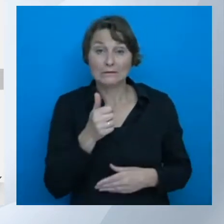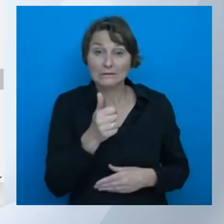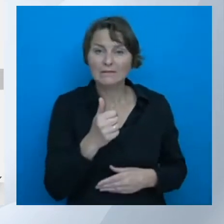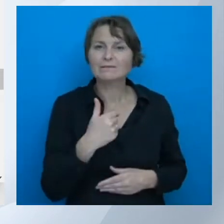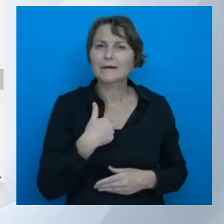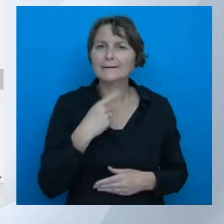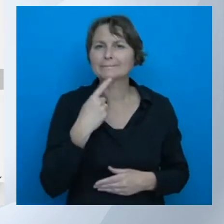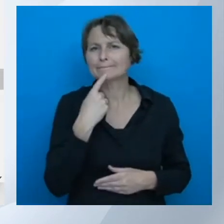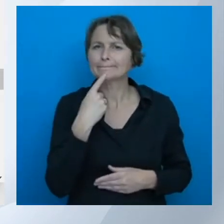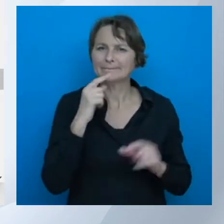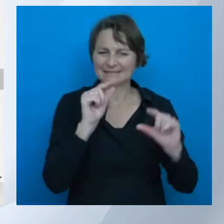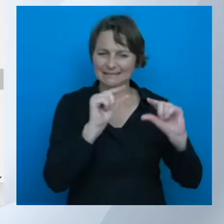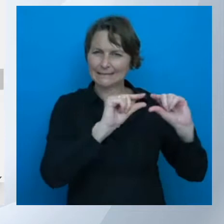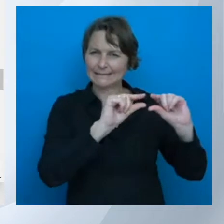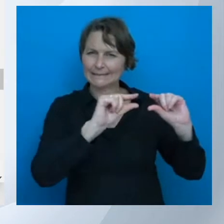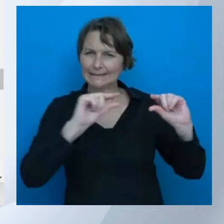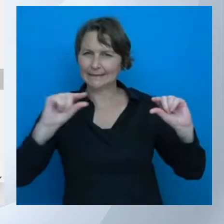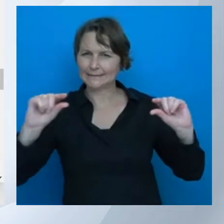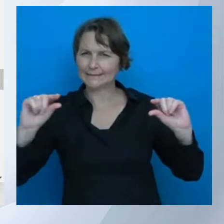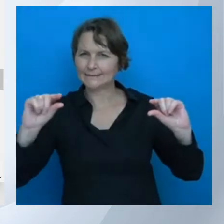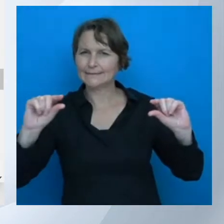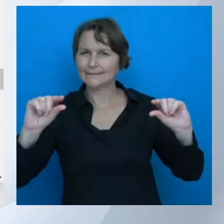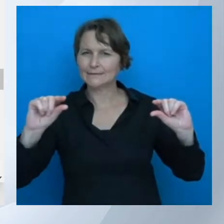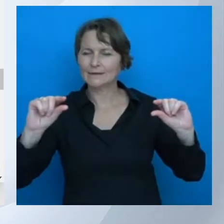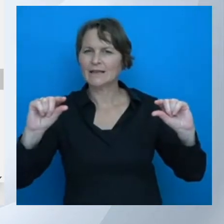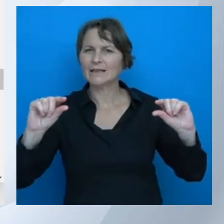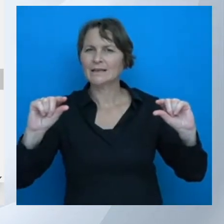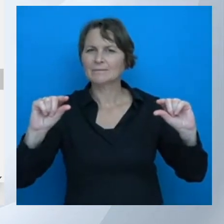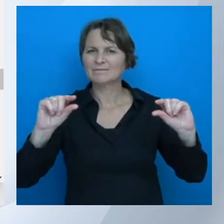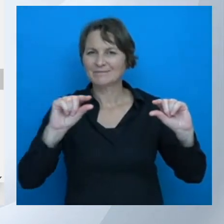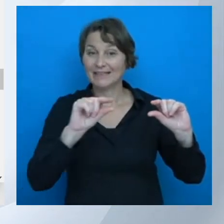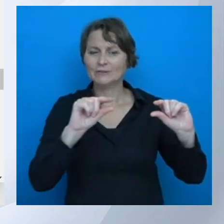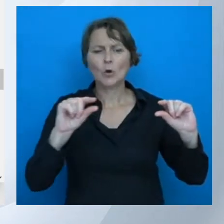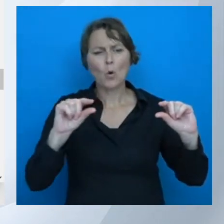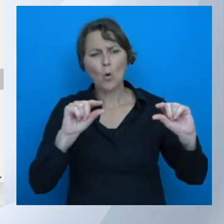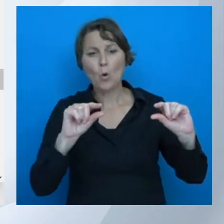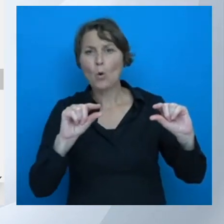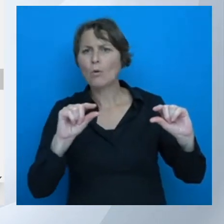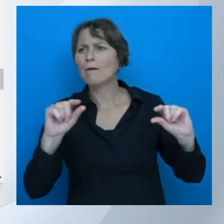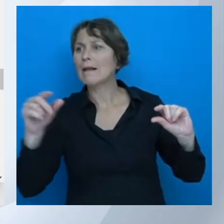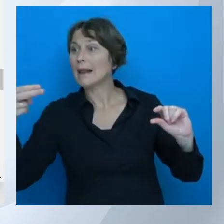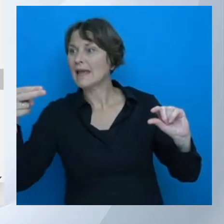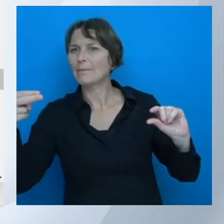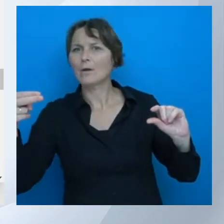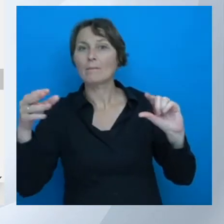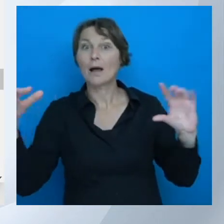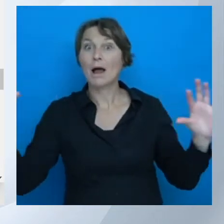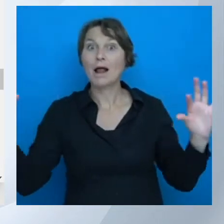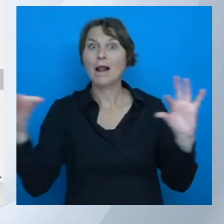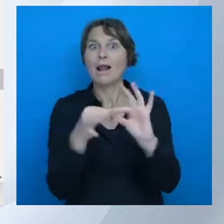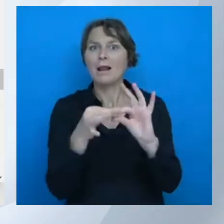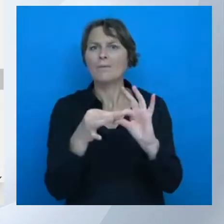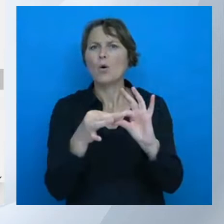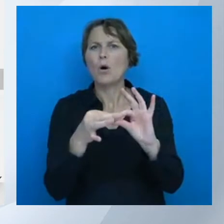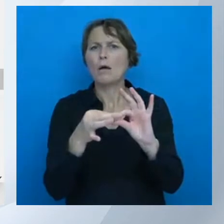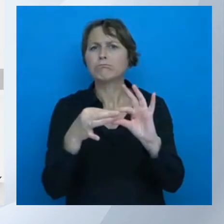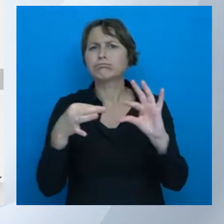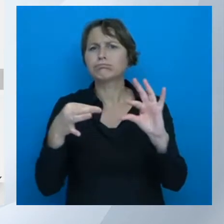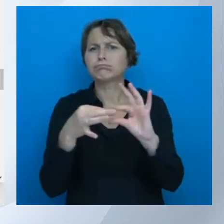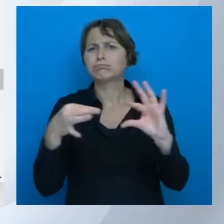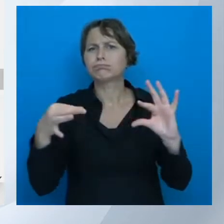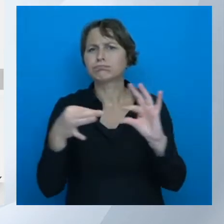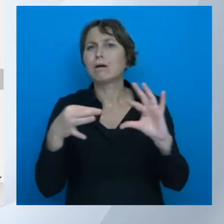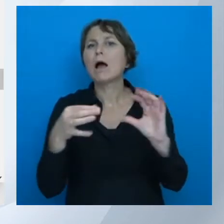is closer or further away from another label that we have as an option here. So what